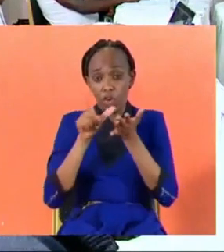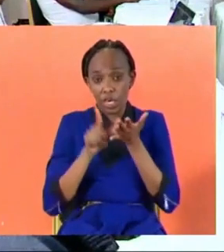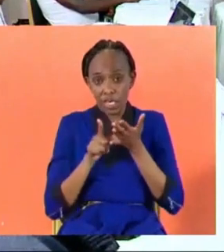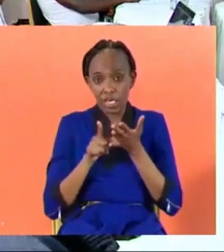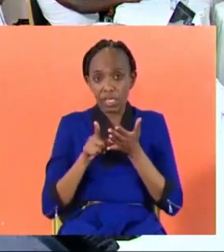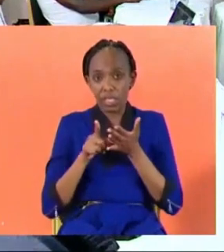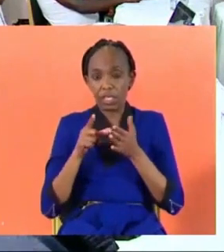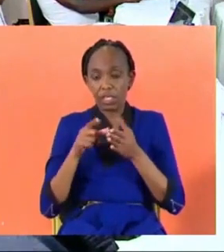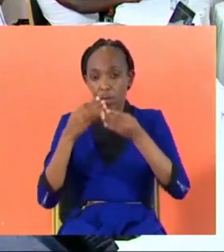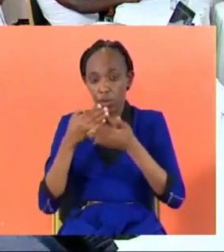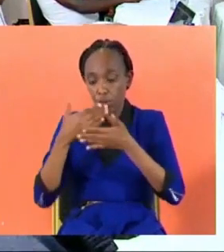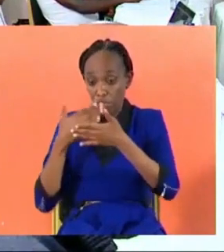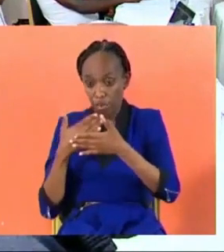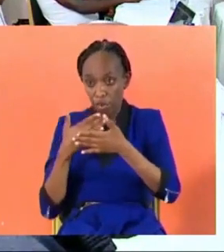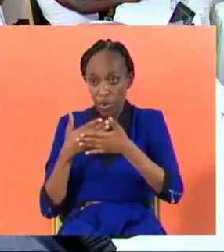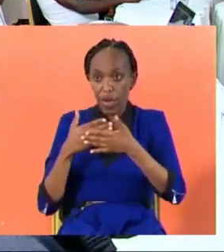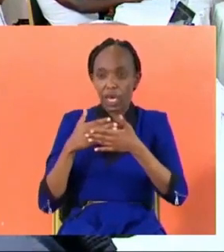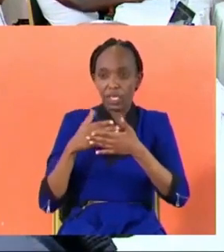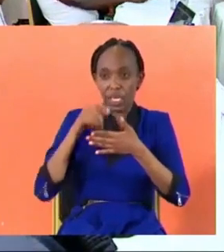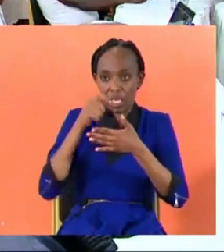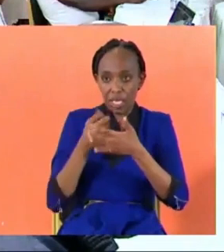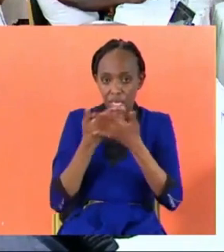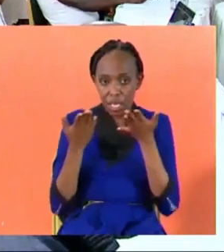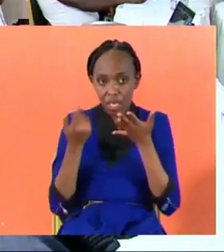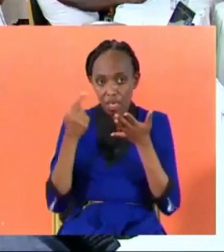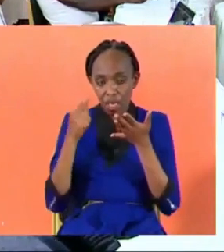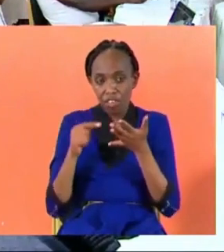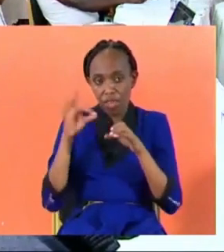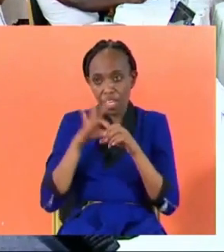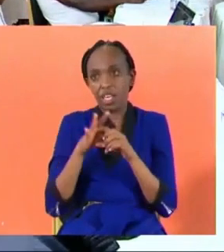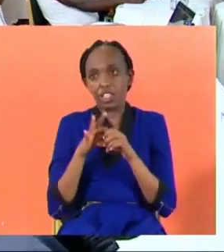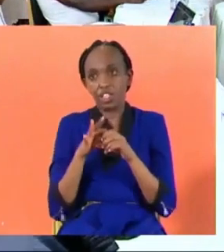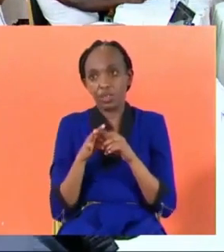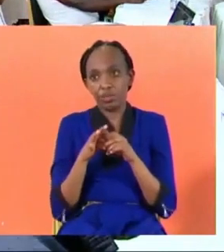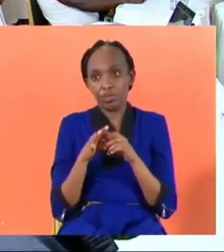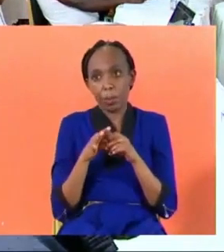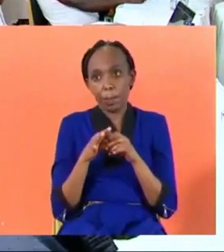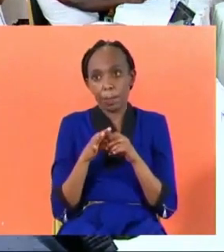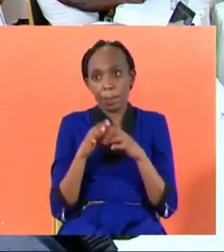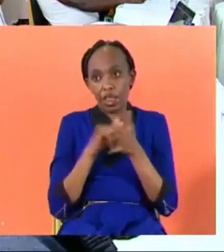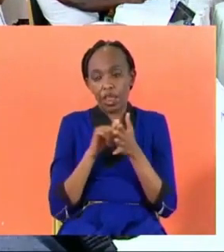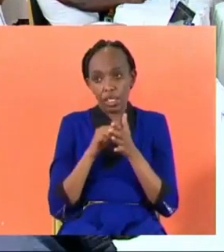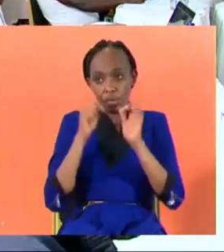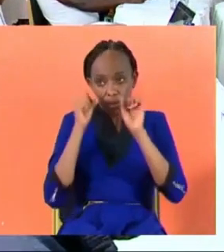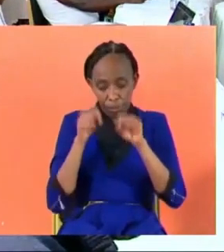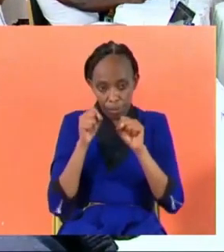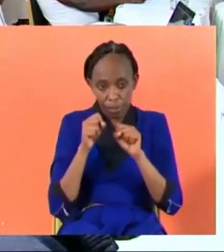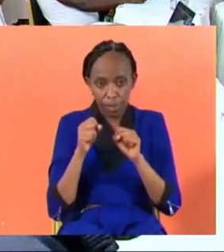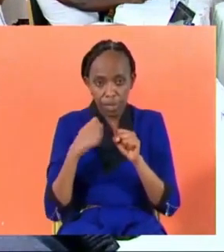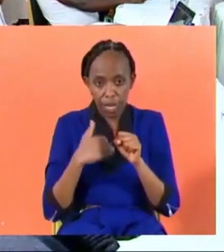fore as a key message for the election, and that will